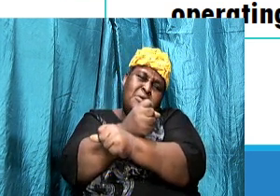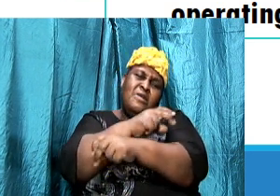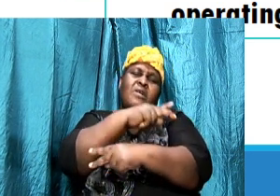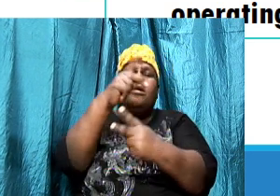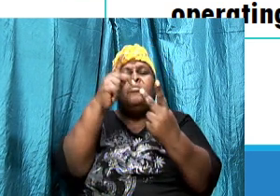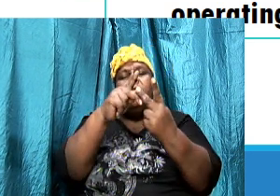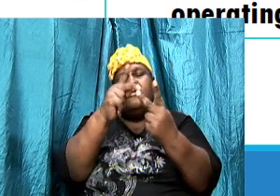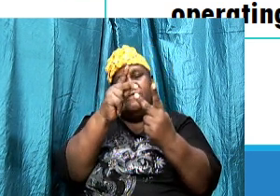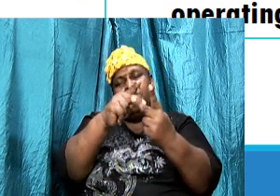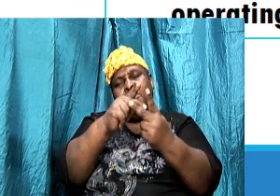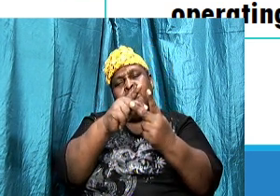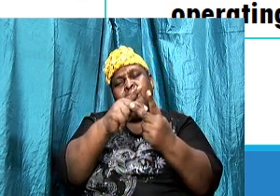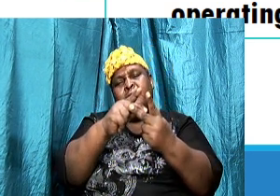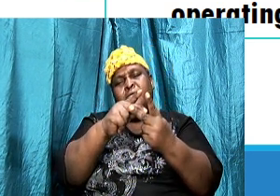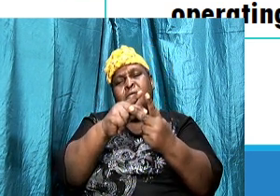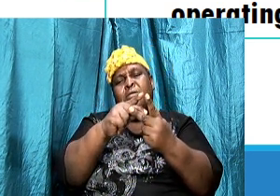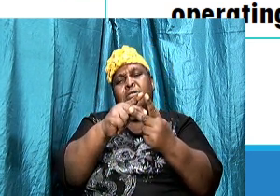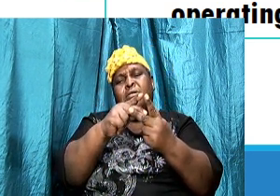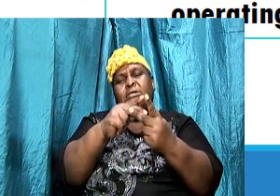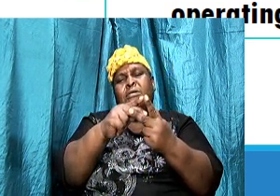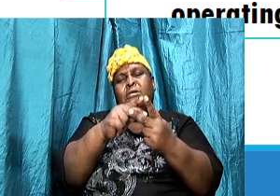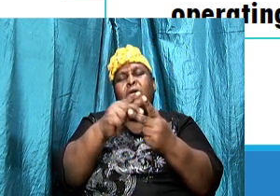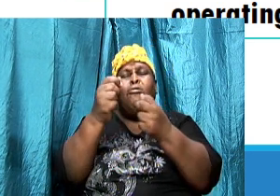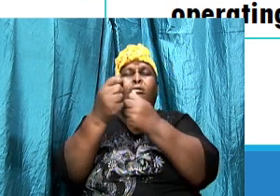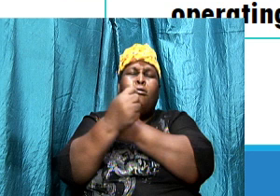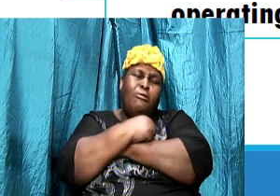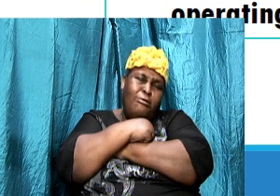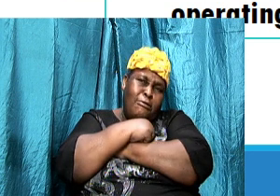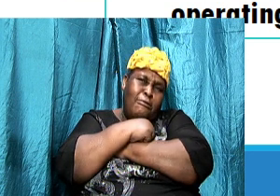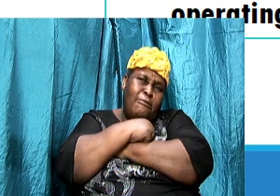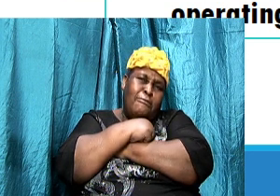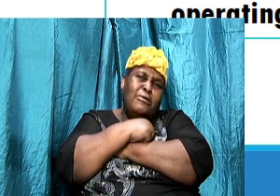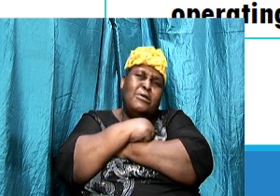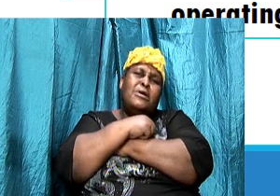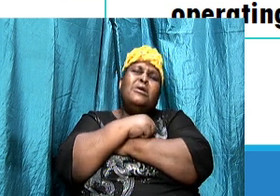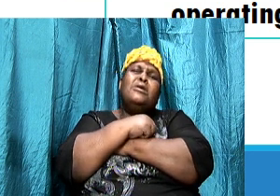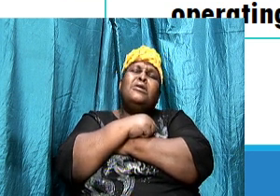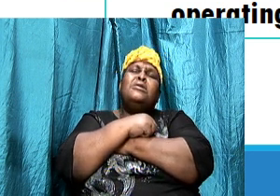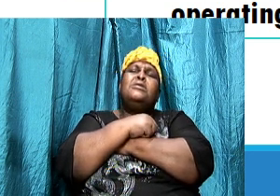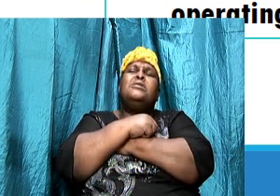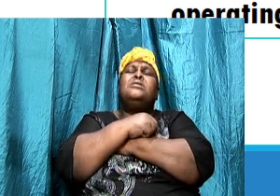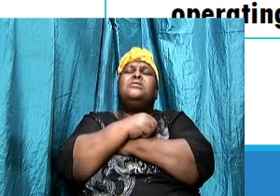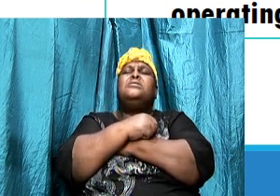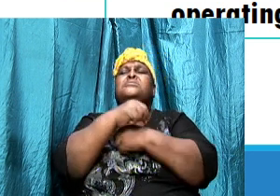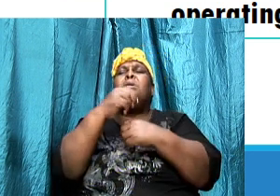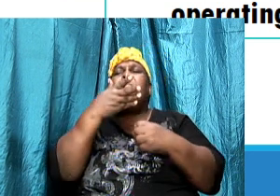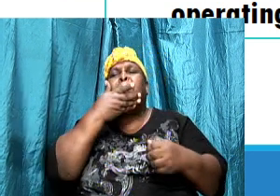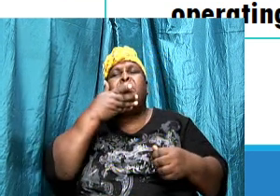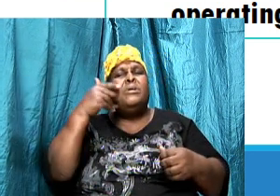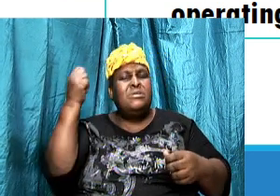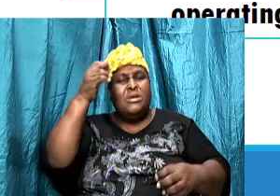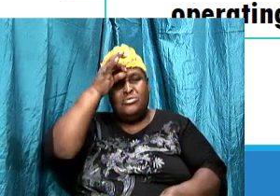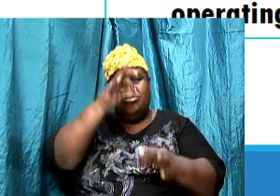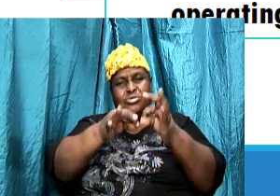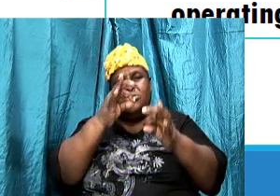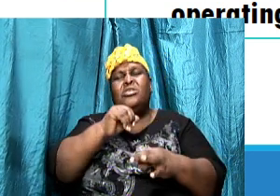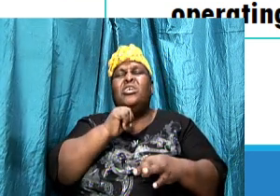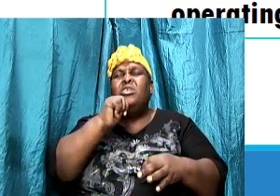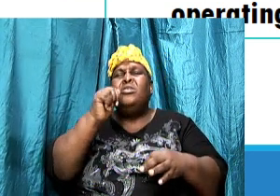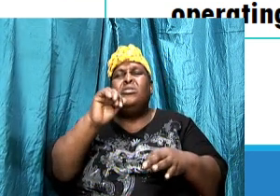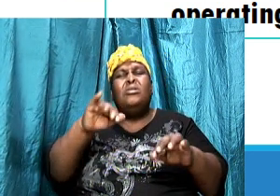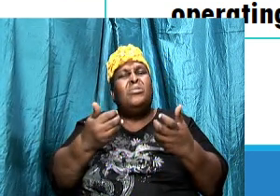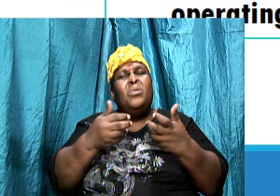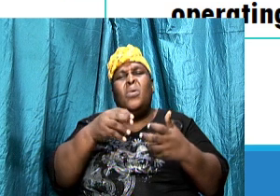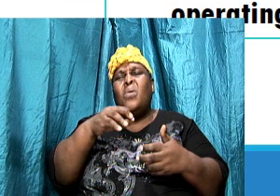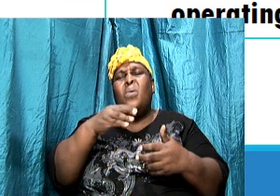is a better judge in terms of the maturity of a saint. Not how well he preach, not how well